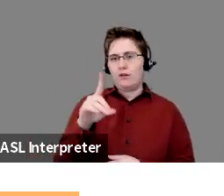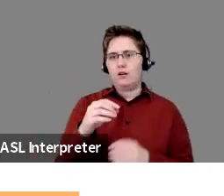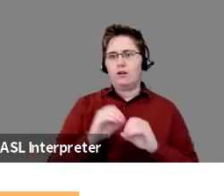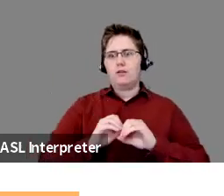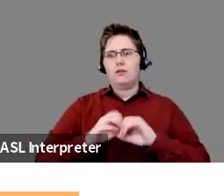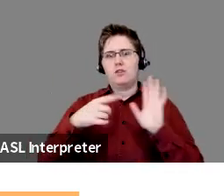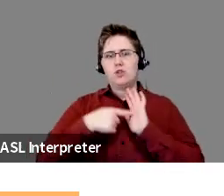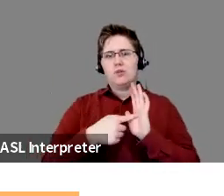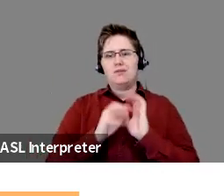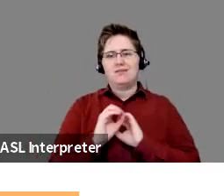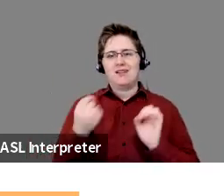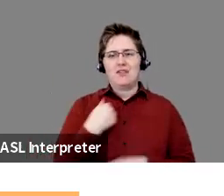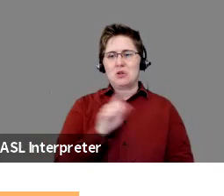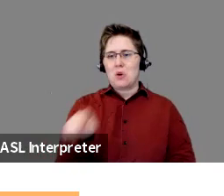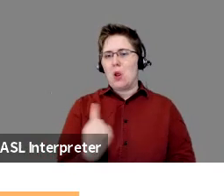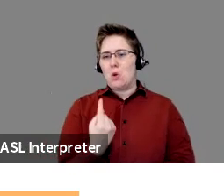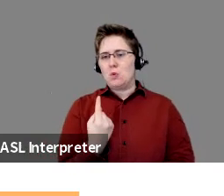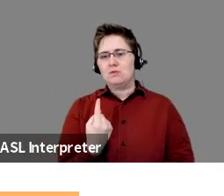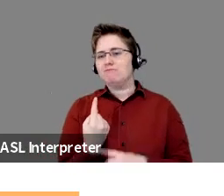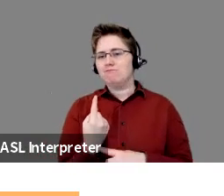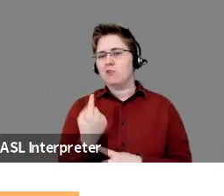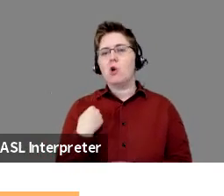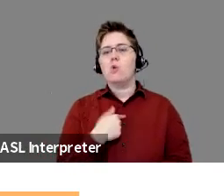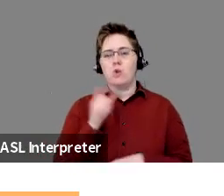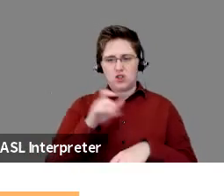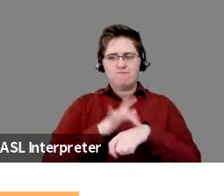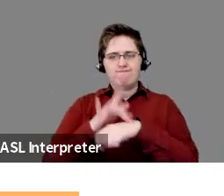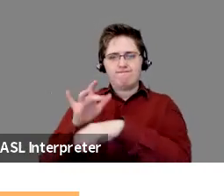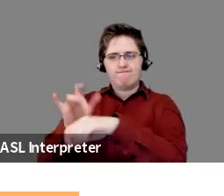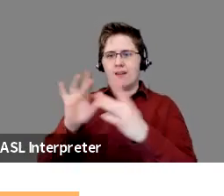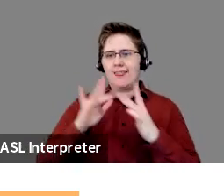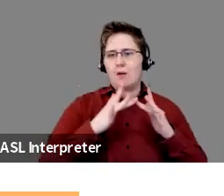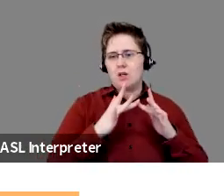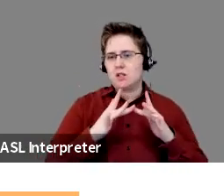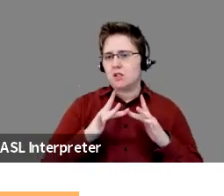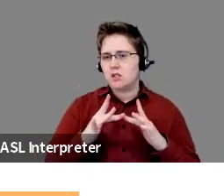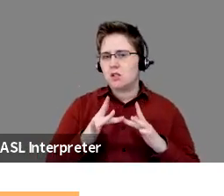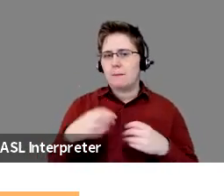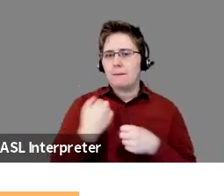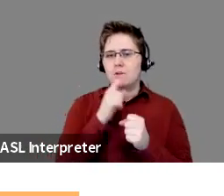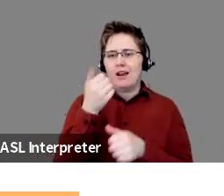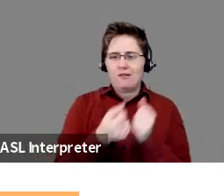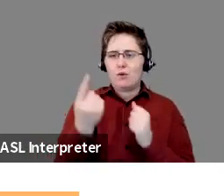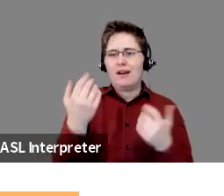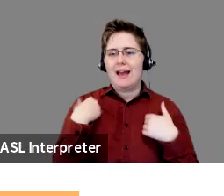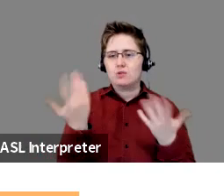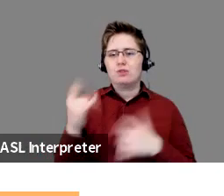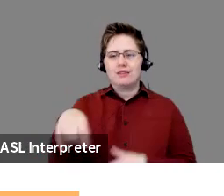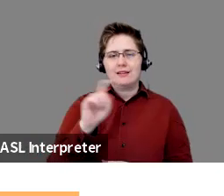that none of us are in this alone. We should be leveraging those networks so that we can make sure everybody gets what they need.